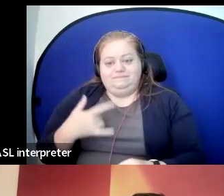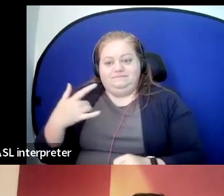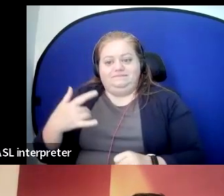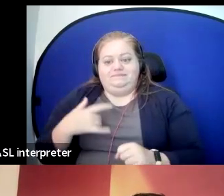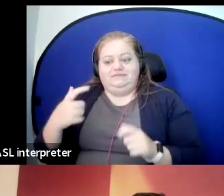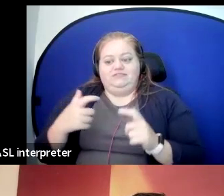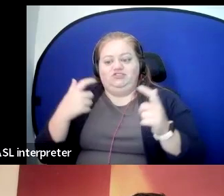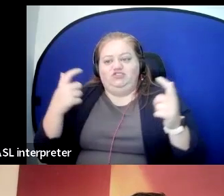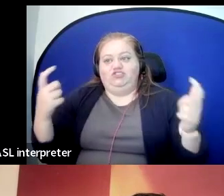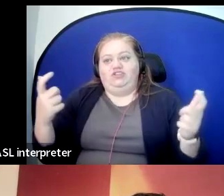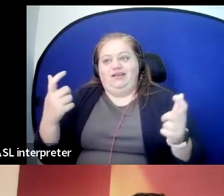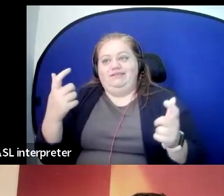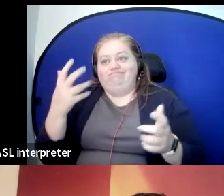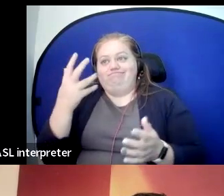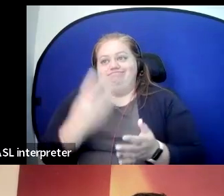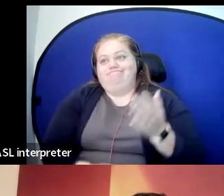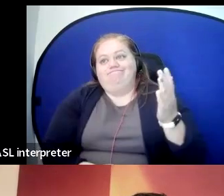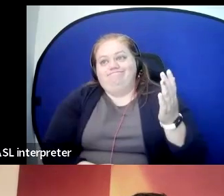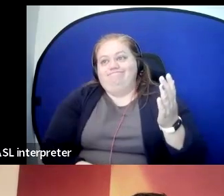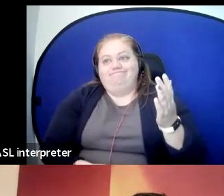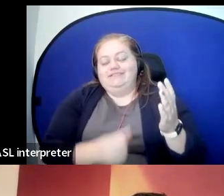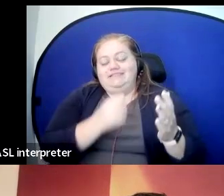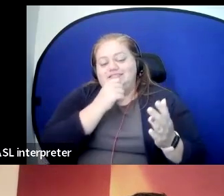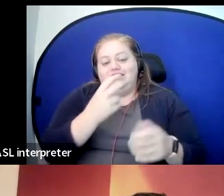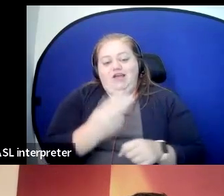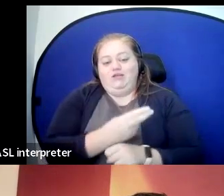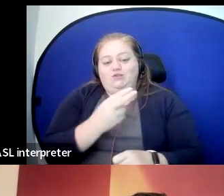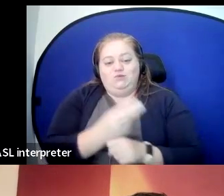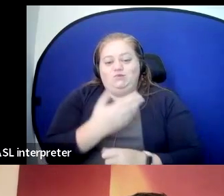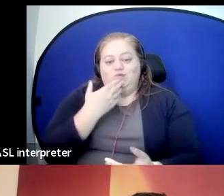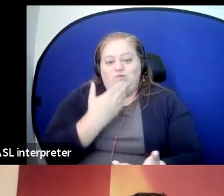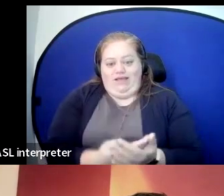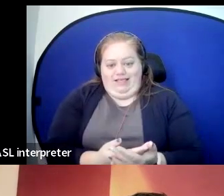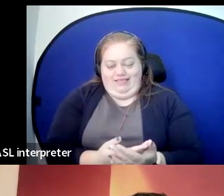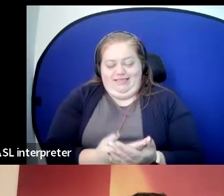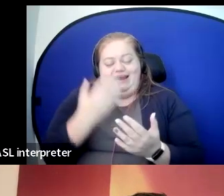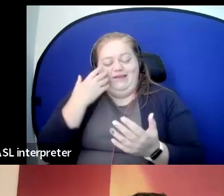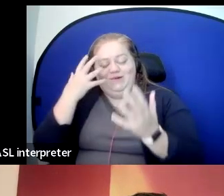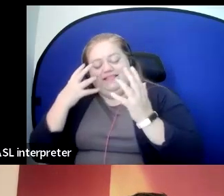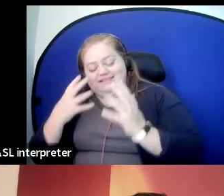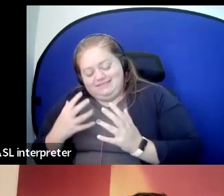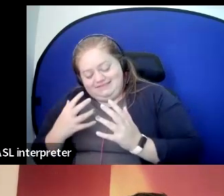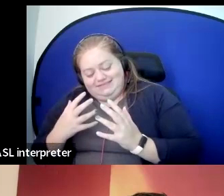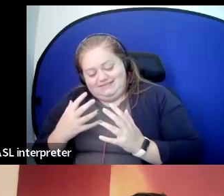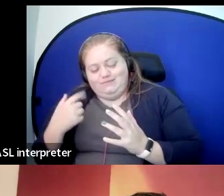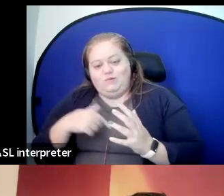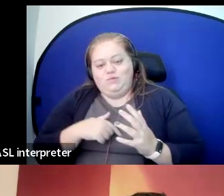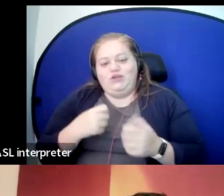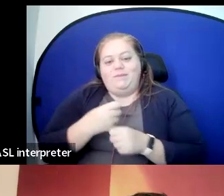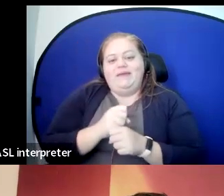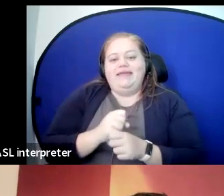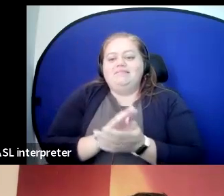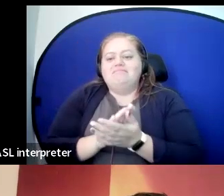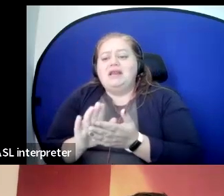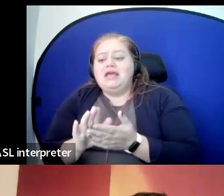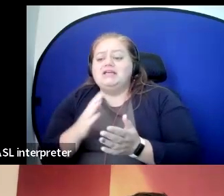giant loss. Very sad to bring this news. Because like we're developing a lot of like very gimmicky sort of nice to